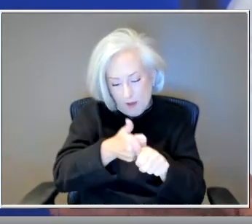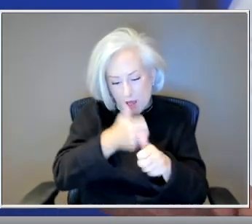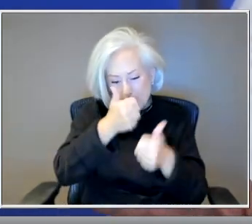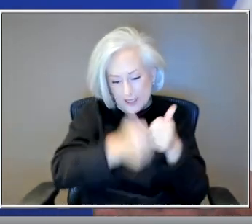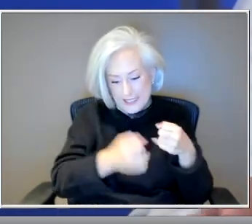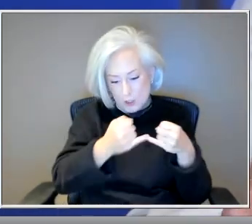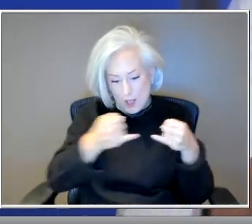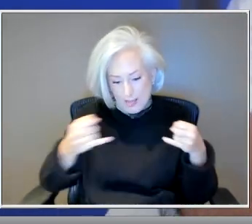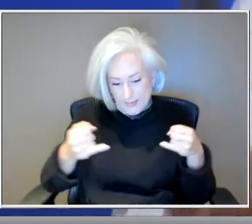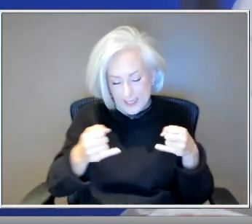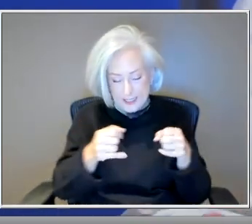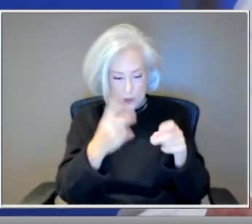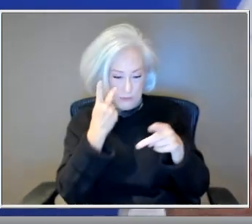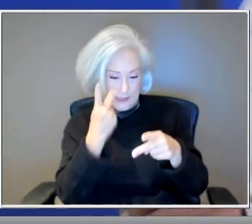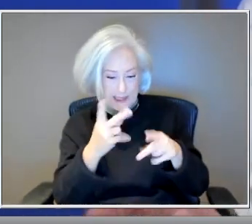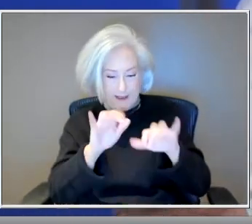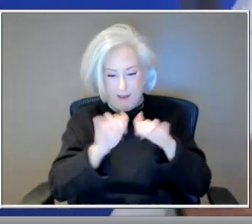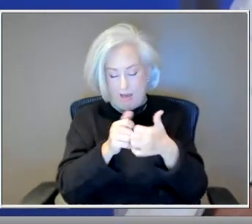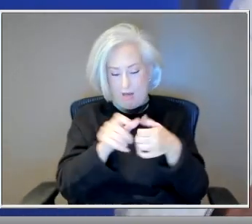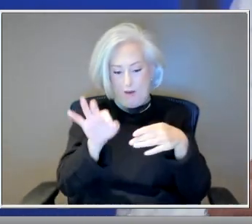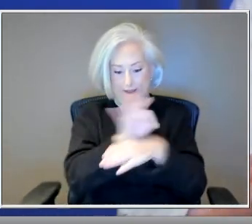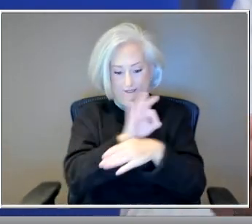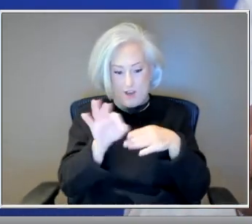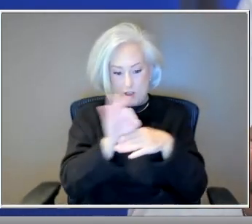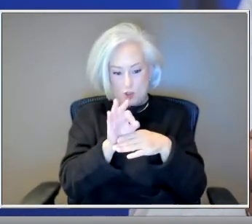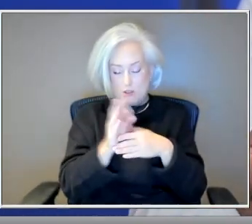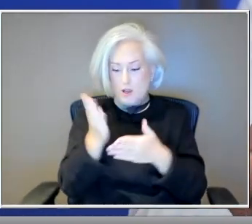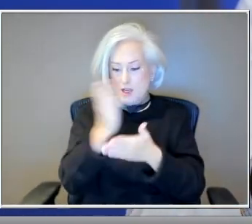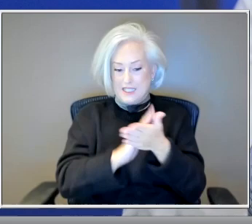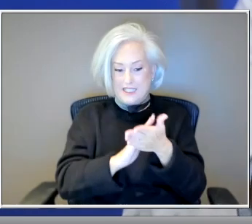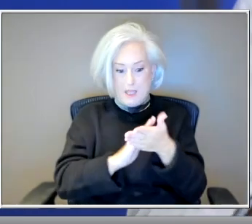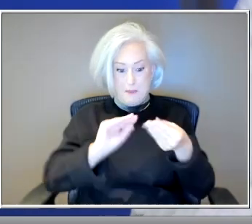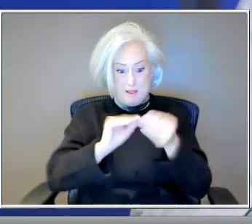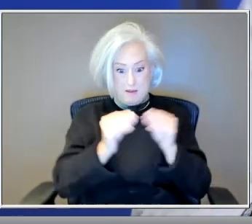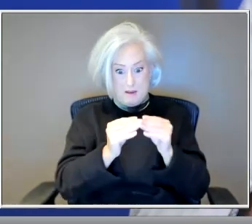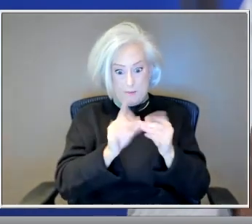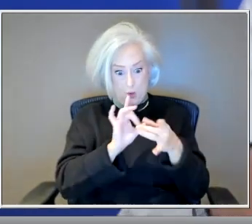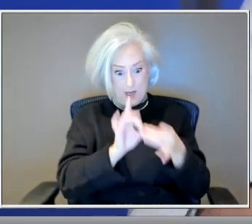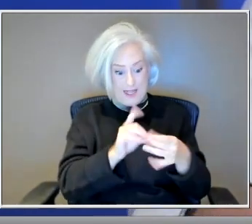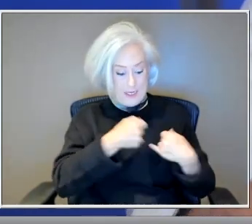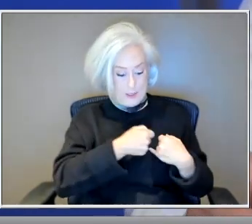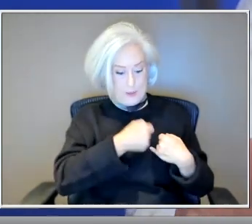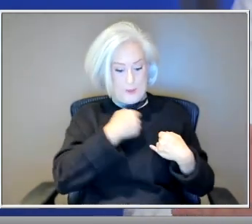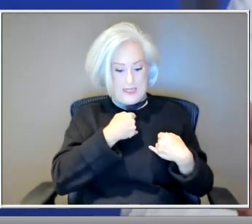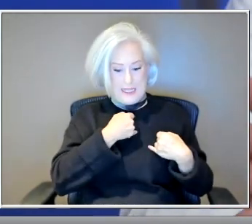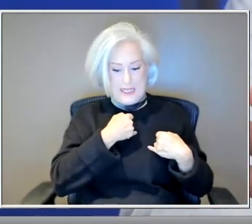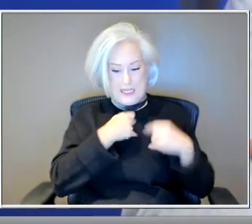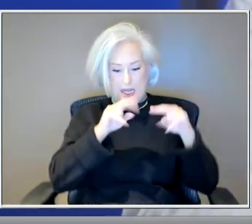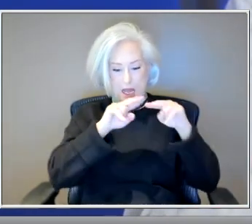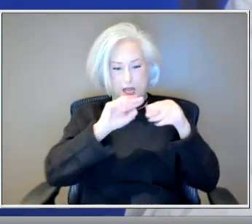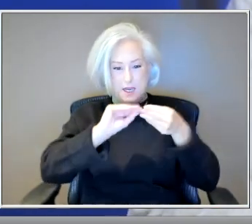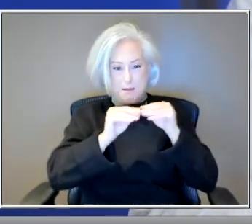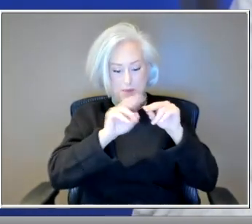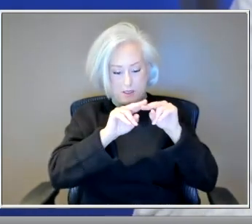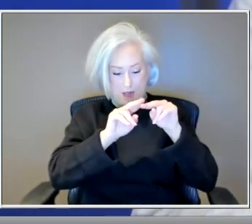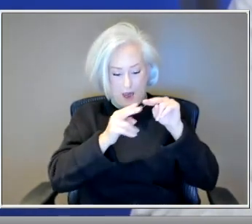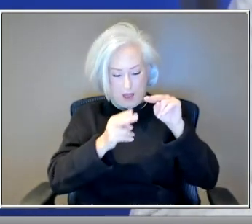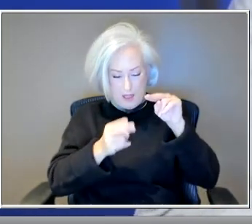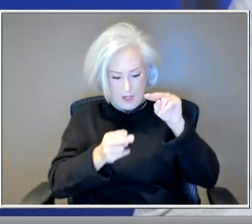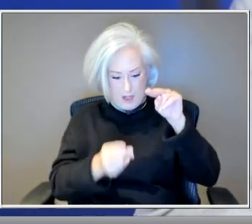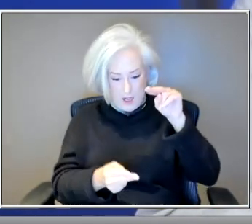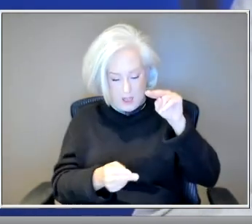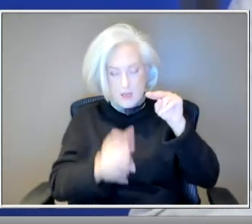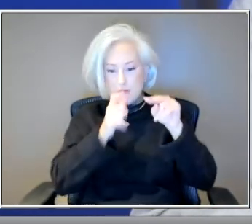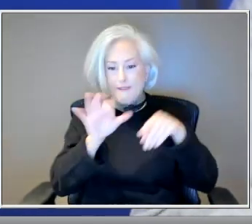fall out of range. What that tells me is that that lead needs to be, we need to address that lead and we need to replace it. It so happens that a